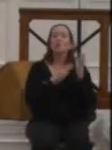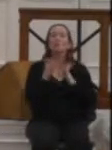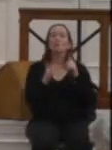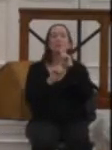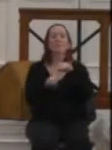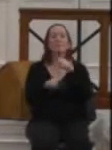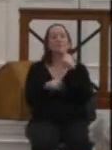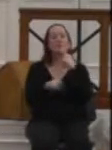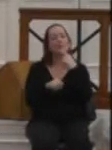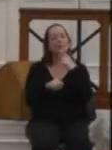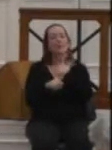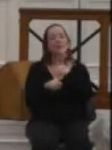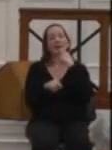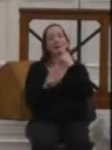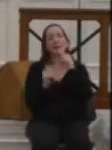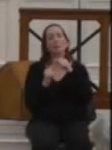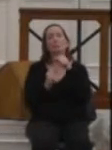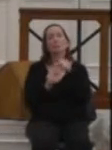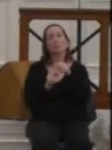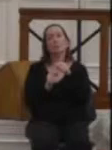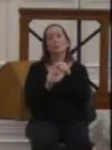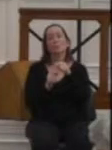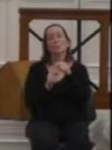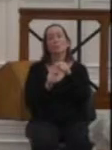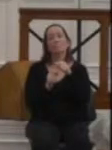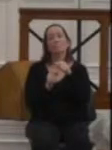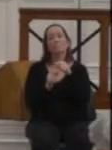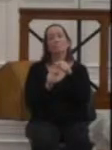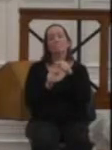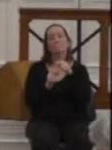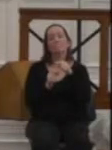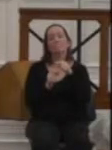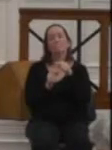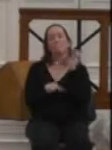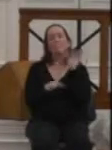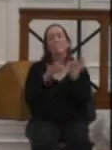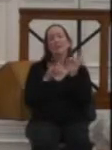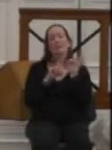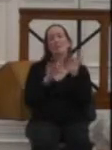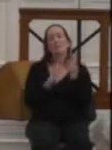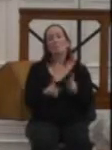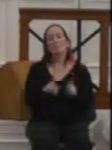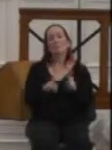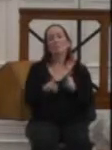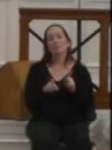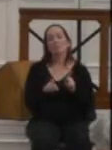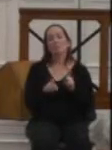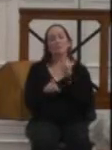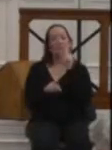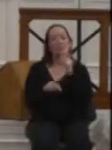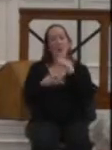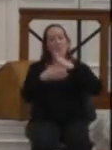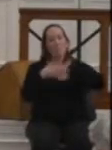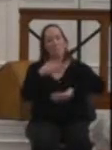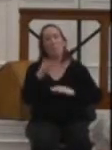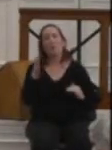"Truly, truly, I say to you, unless one is born again, he cannot see the kingdom of God."